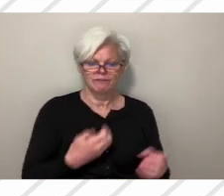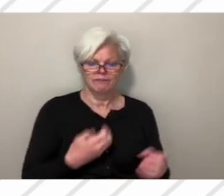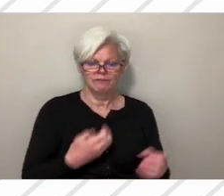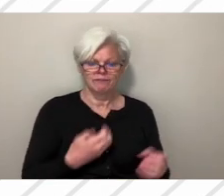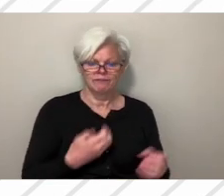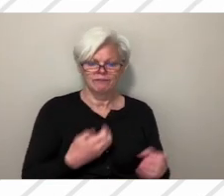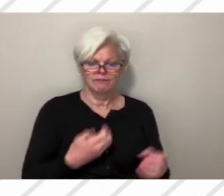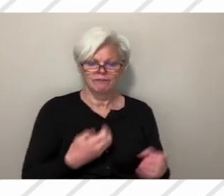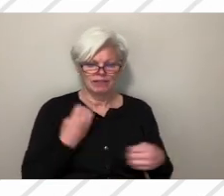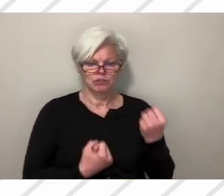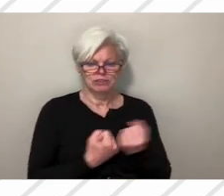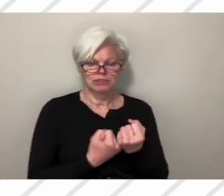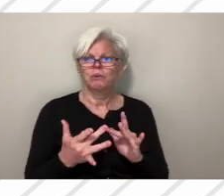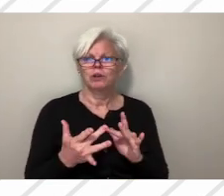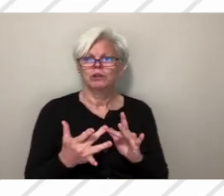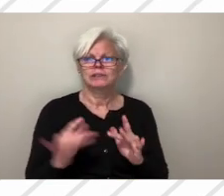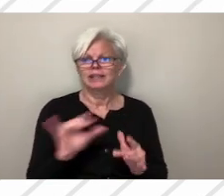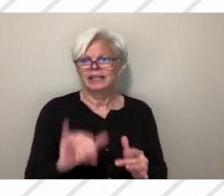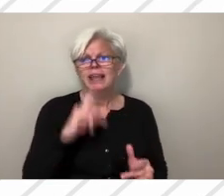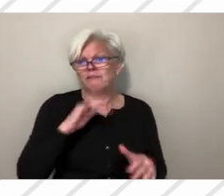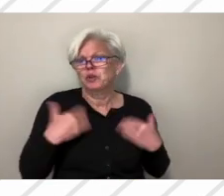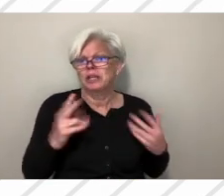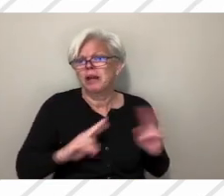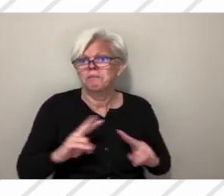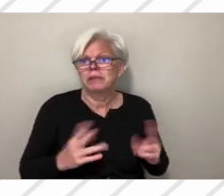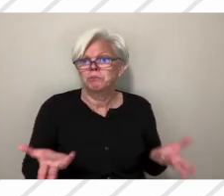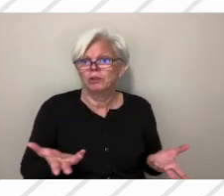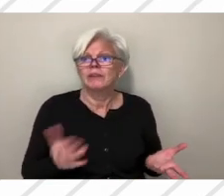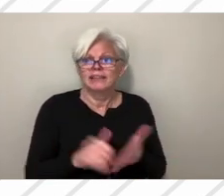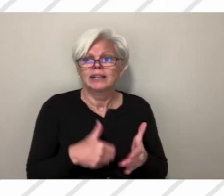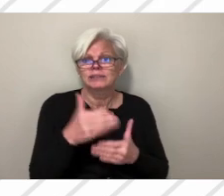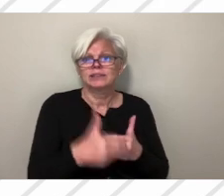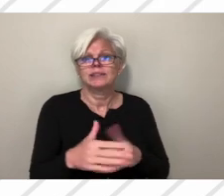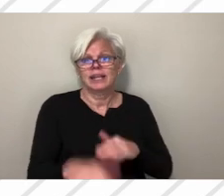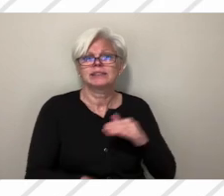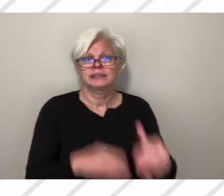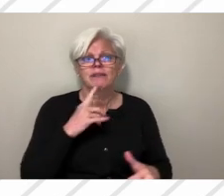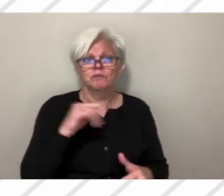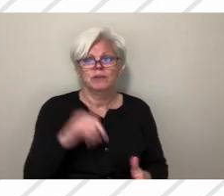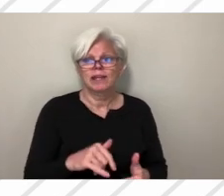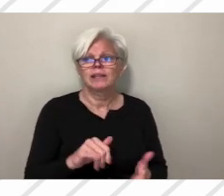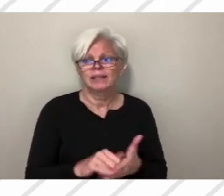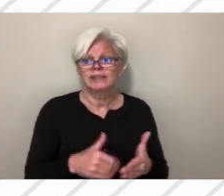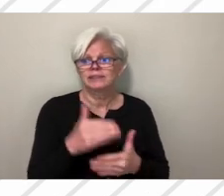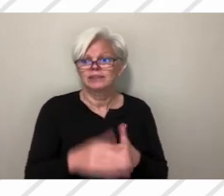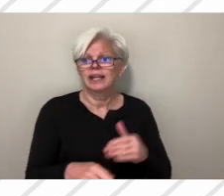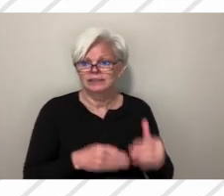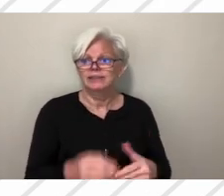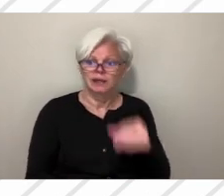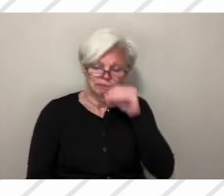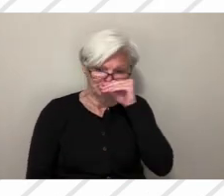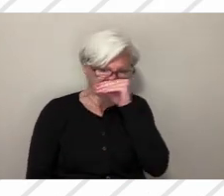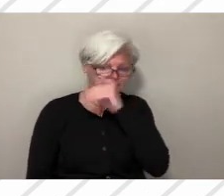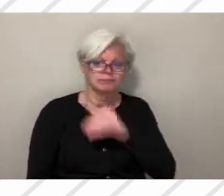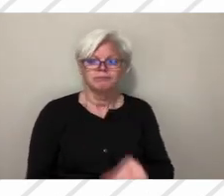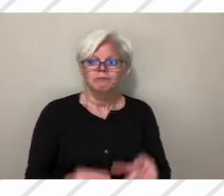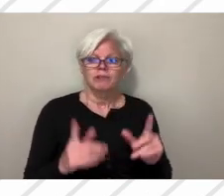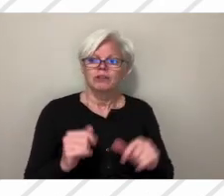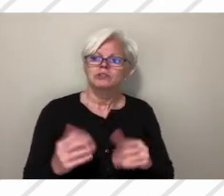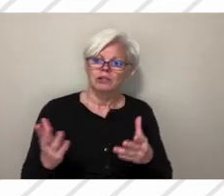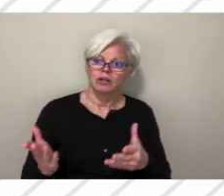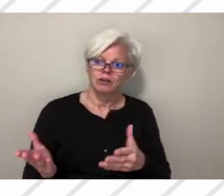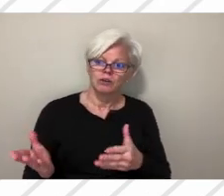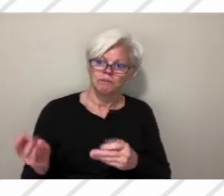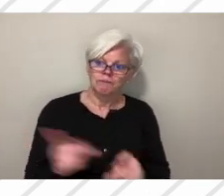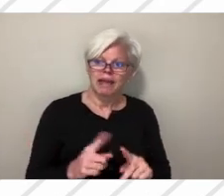like that for young people? That's the next step in this. That's the next step. And so, bringing it back to solutions. Thank